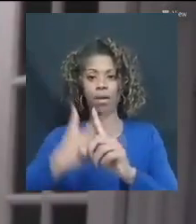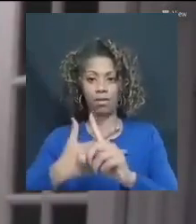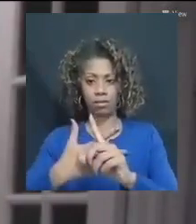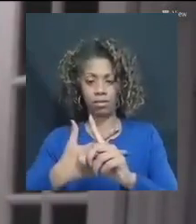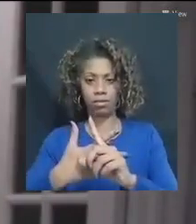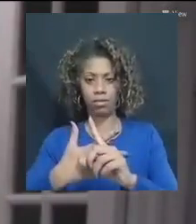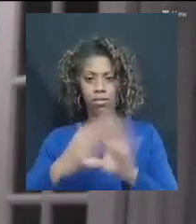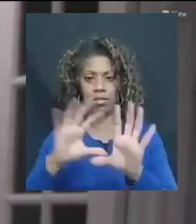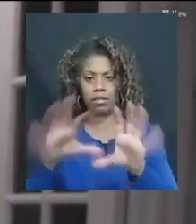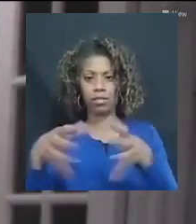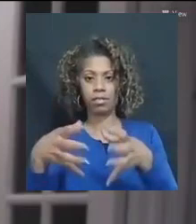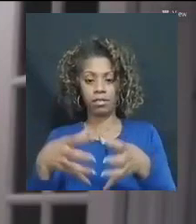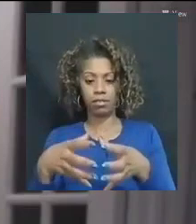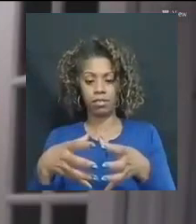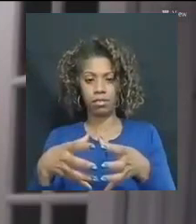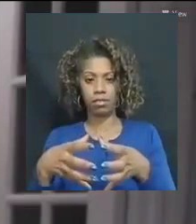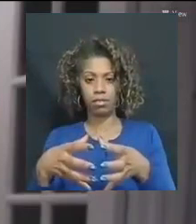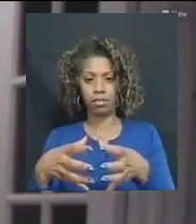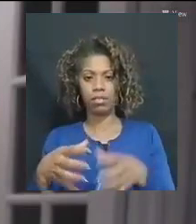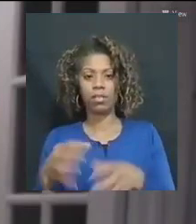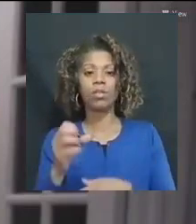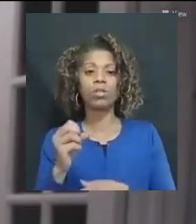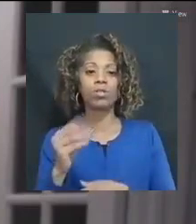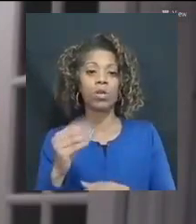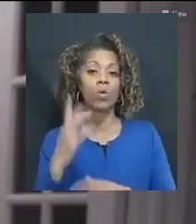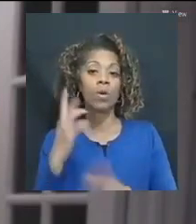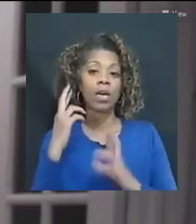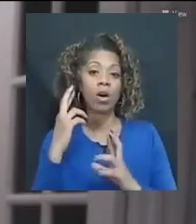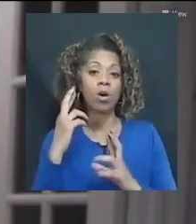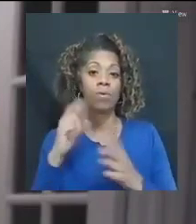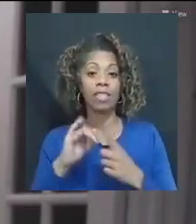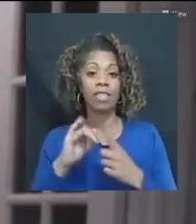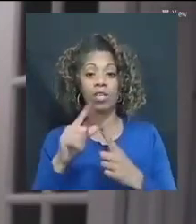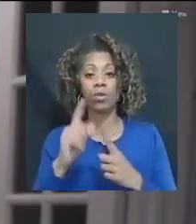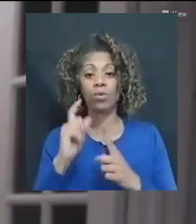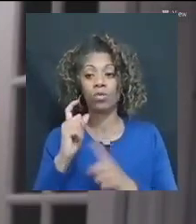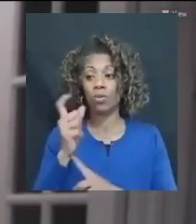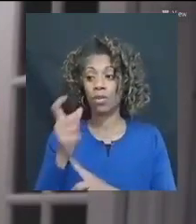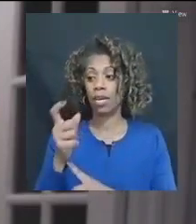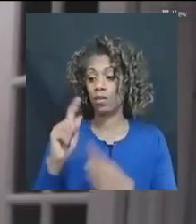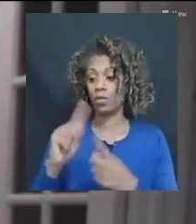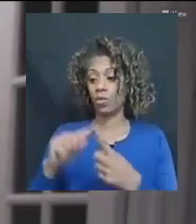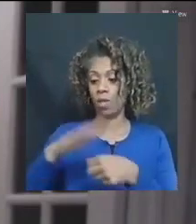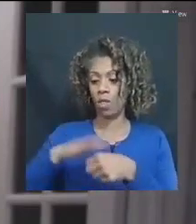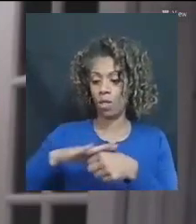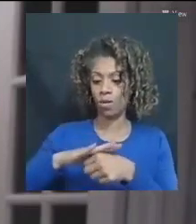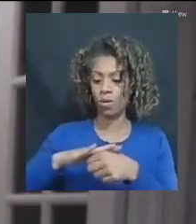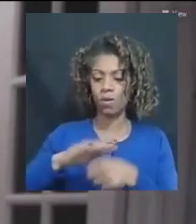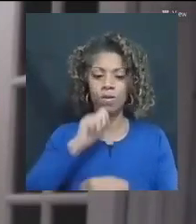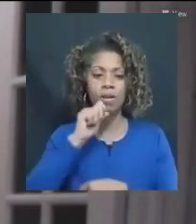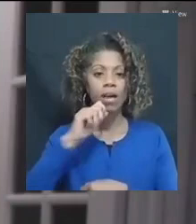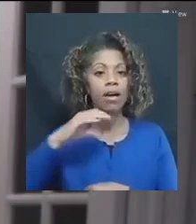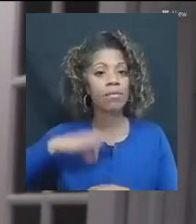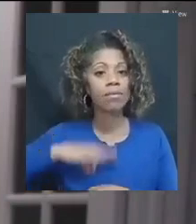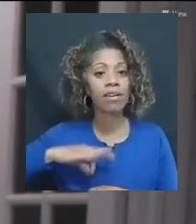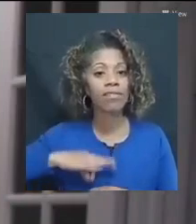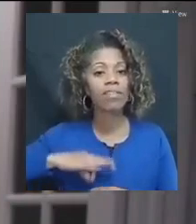you're here because V is free. We hope you made a donation to a local Atlanta nonprofit since we weren't able to be with that the wonderful folks in that city